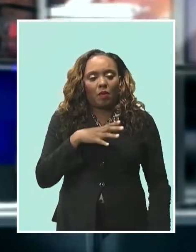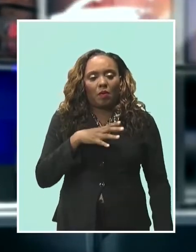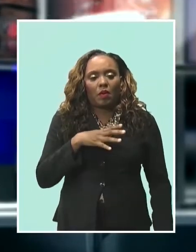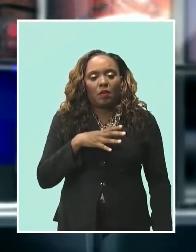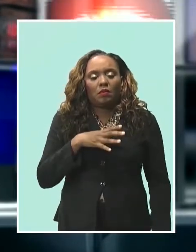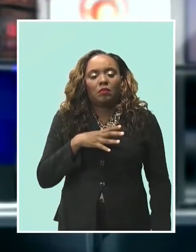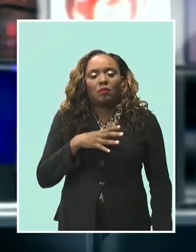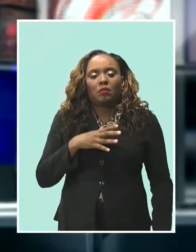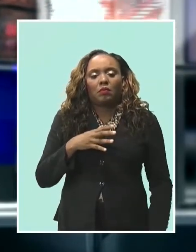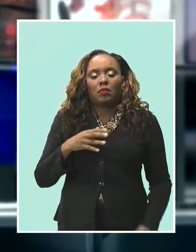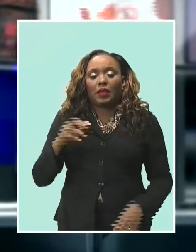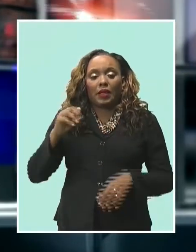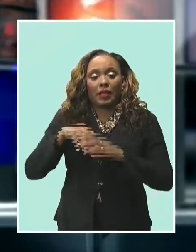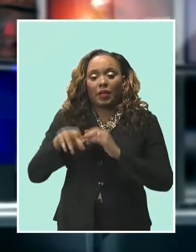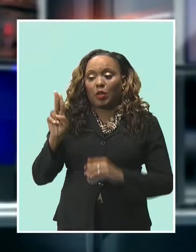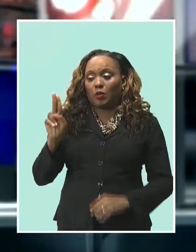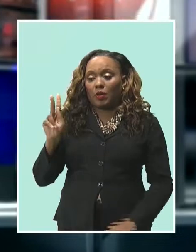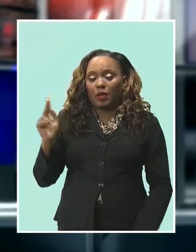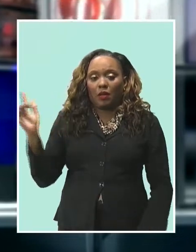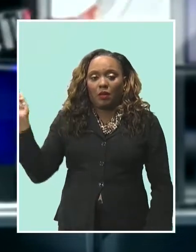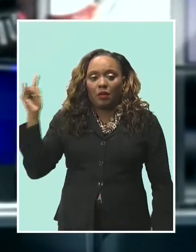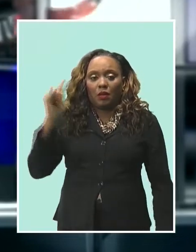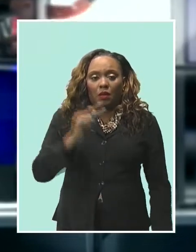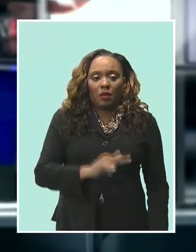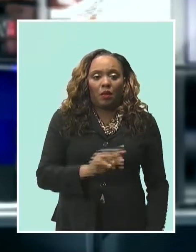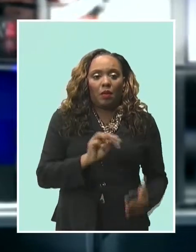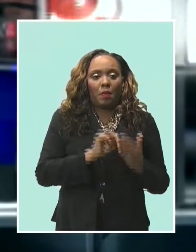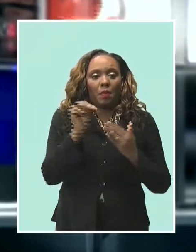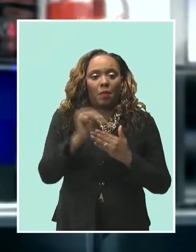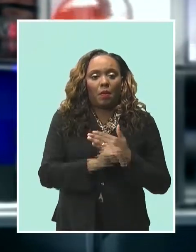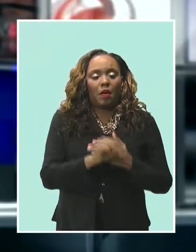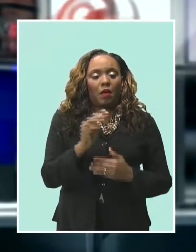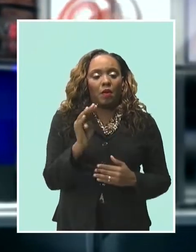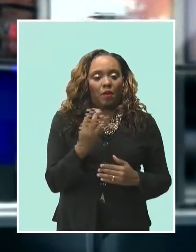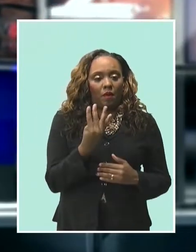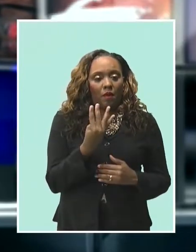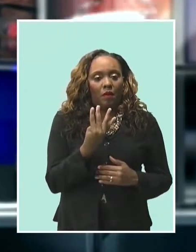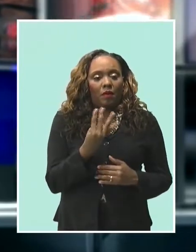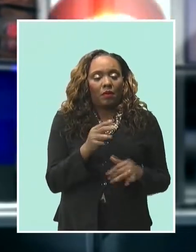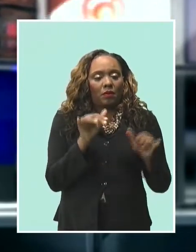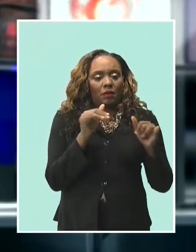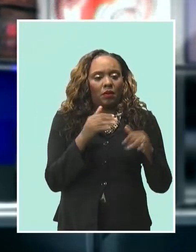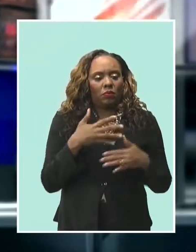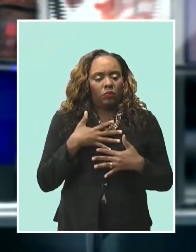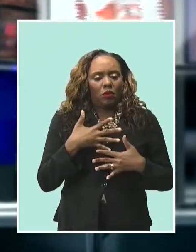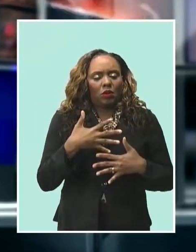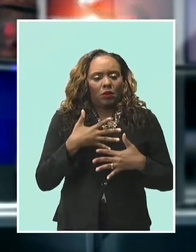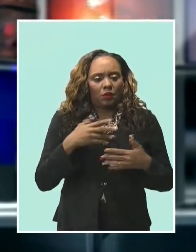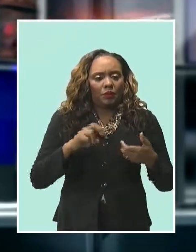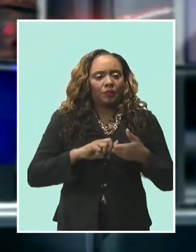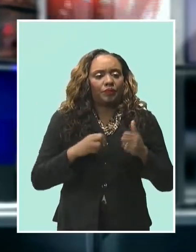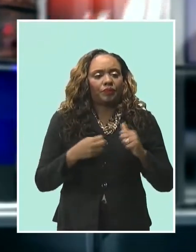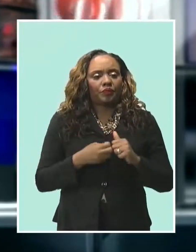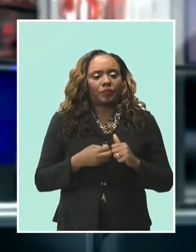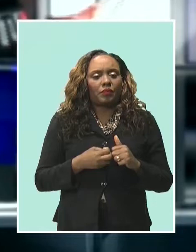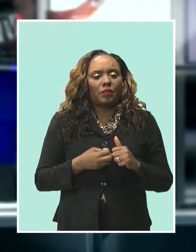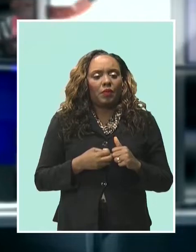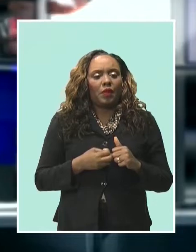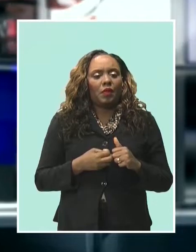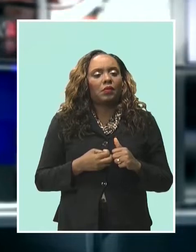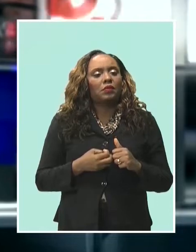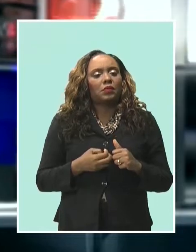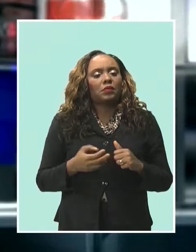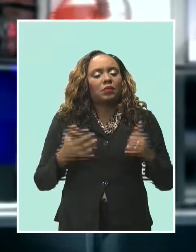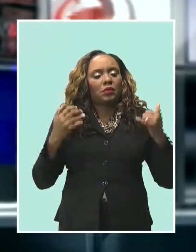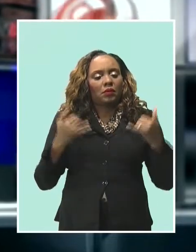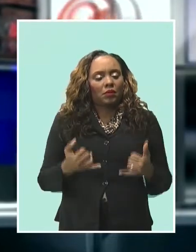United Kingdom on March 4th and had been in isolation since Monday after showing respiratory symptoms. He outlined several measures